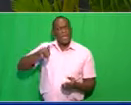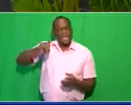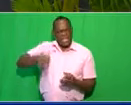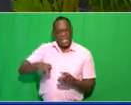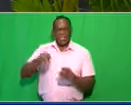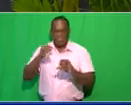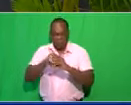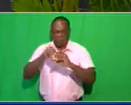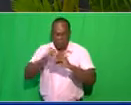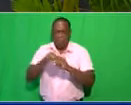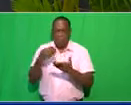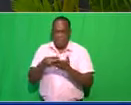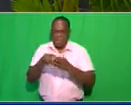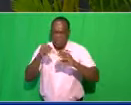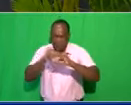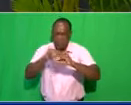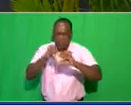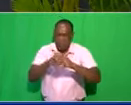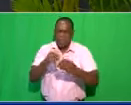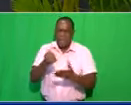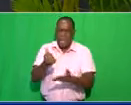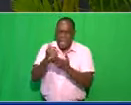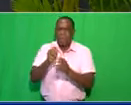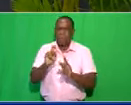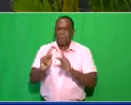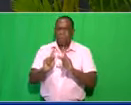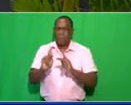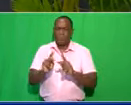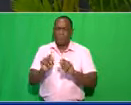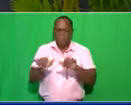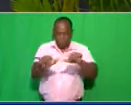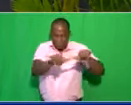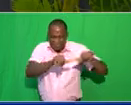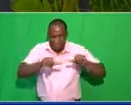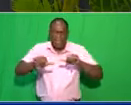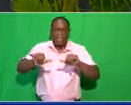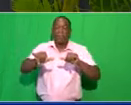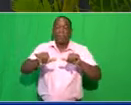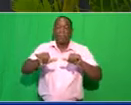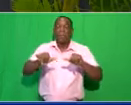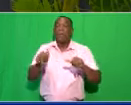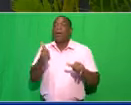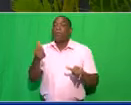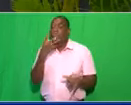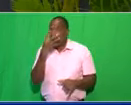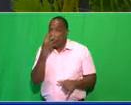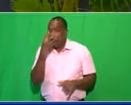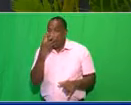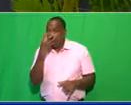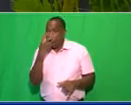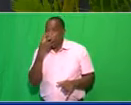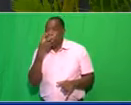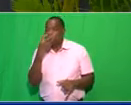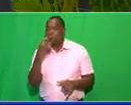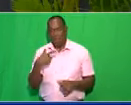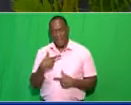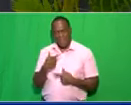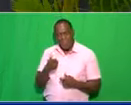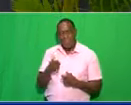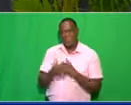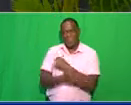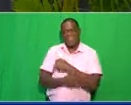they want to be the best. They're trying to be the best because they're afraid of the future. Hong Kong is another interesting country. Even if you're living